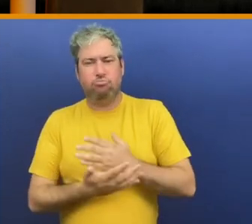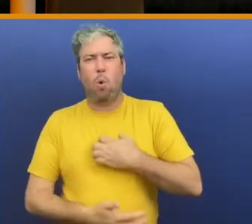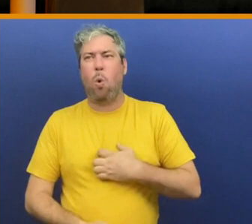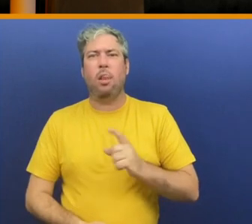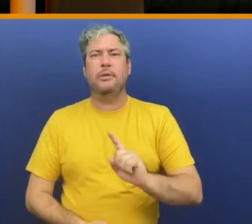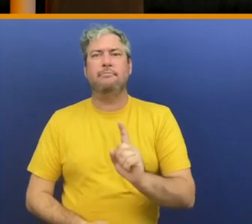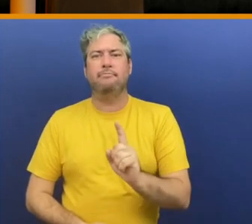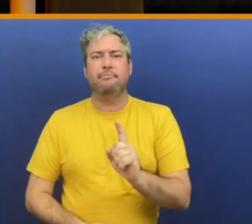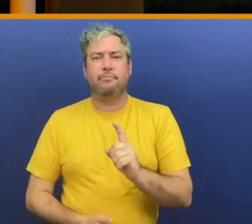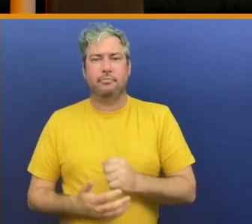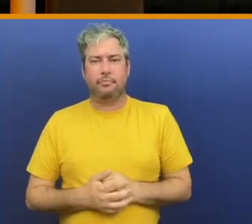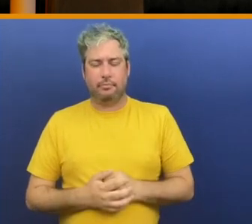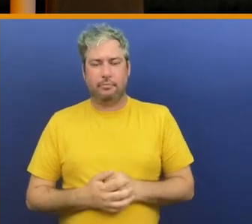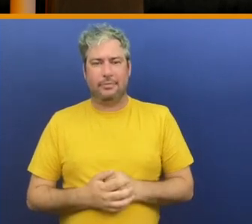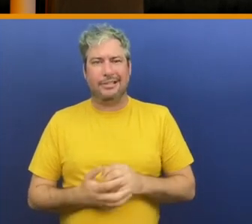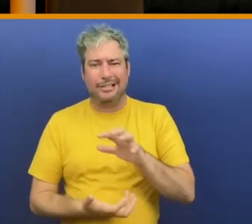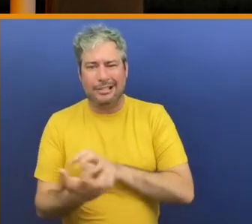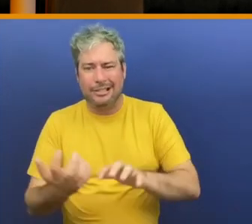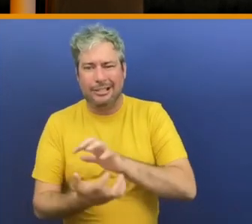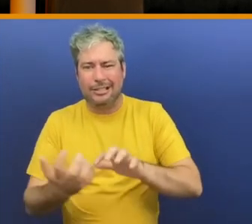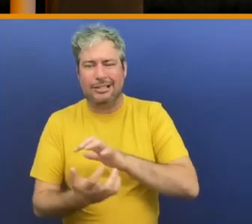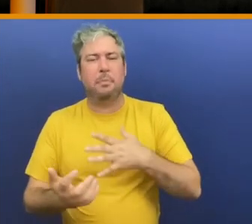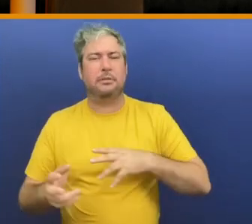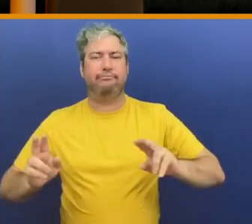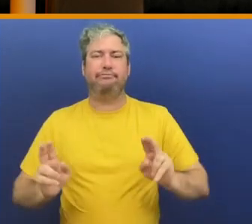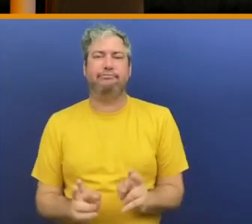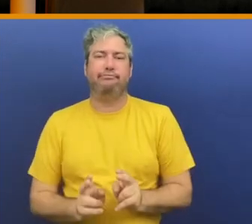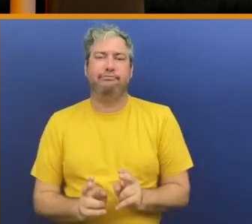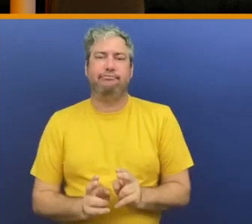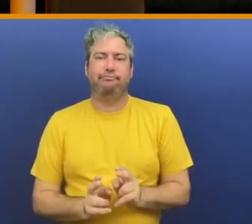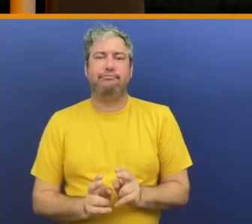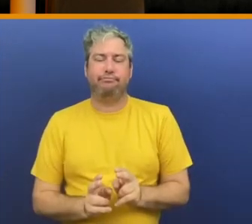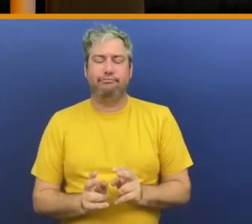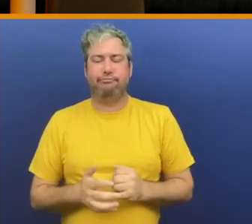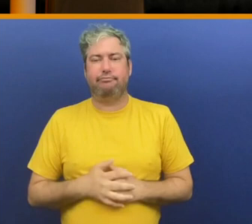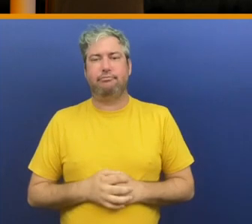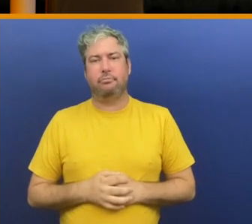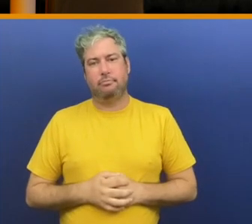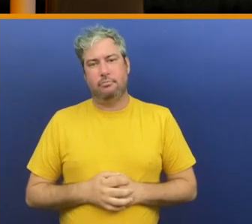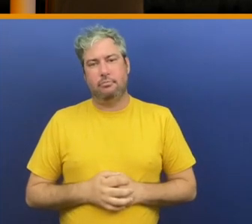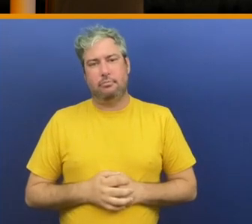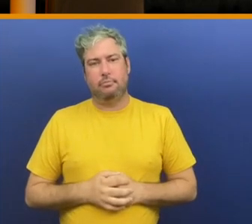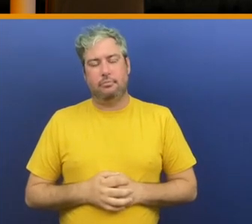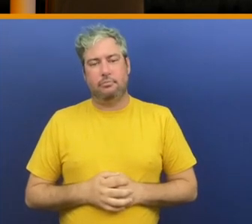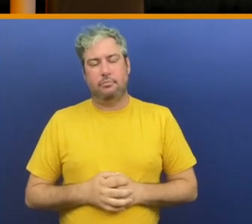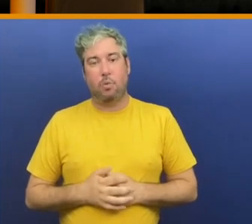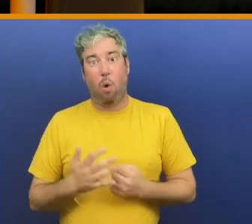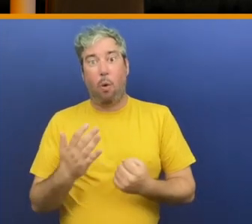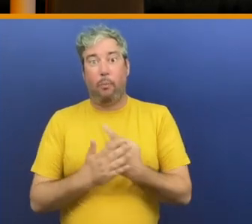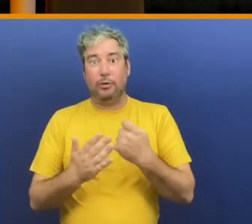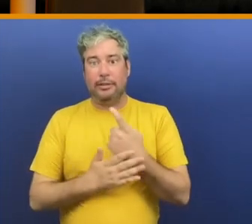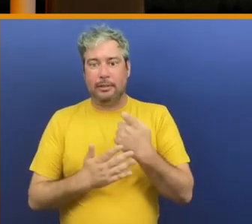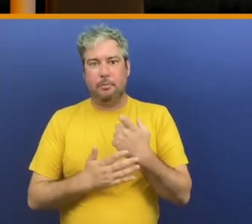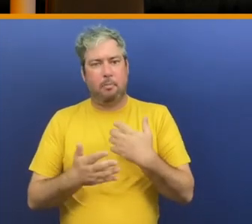processes, a greater opportunity to influence policy in their particular area of expertise